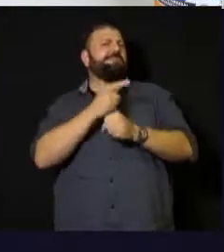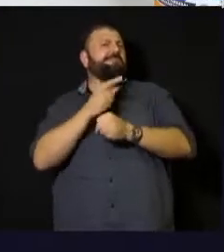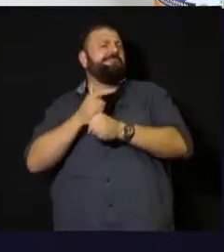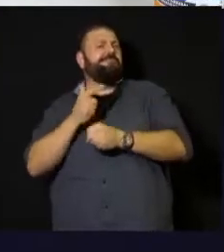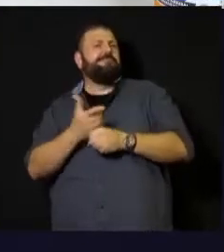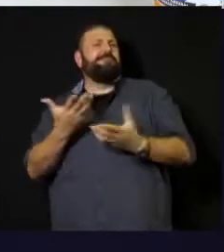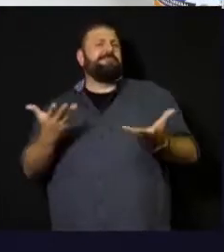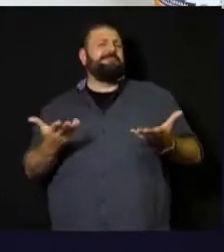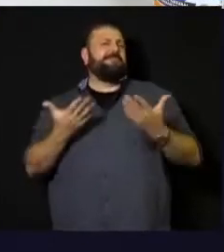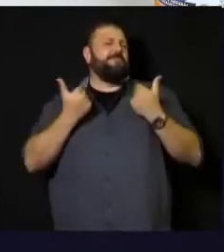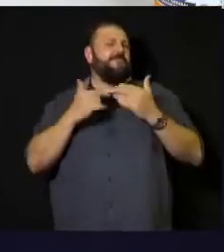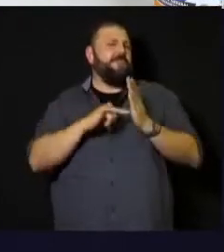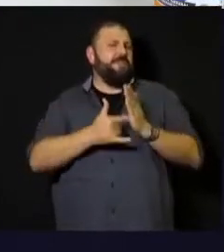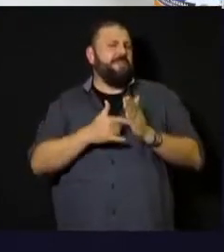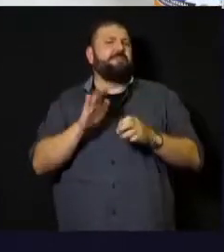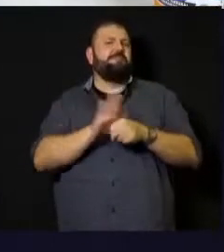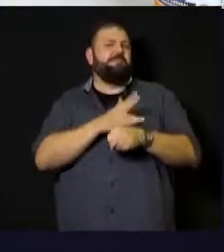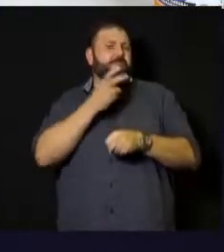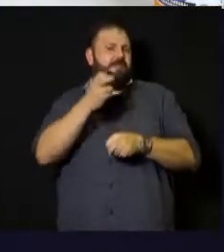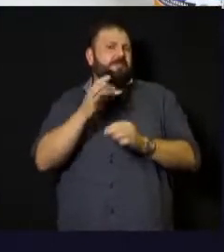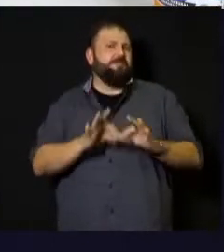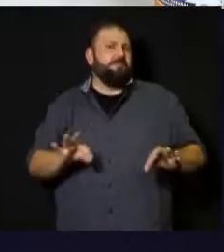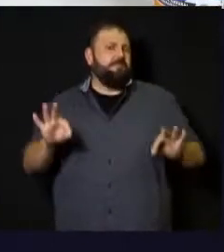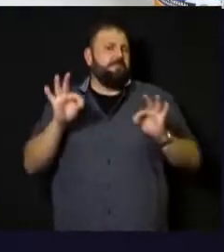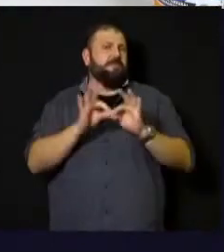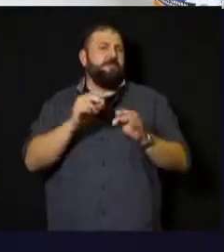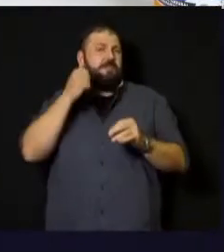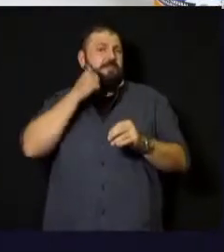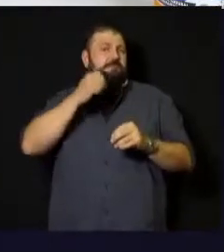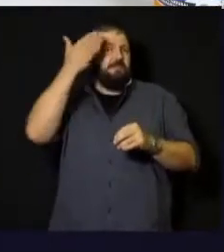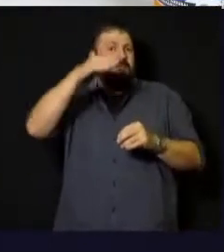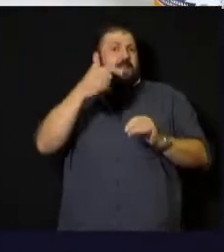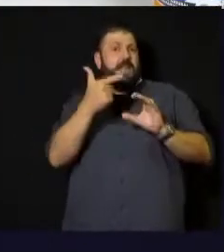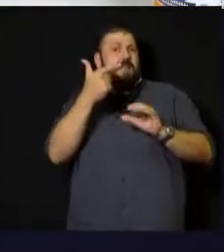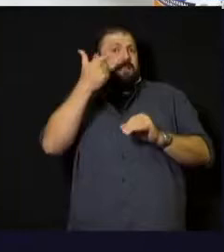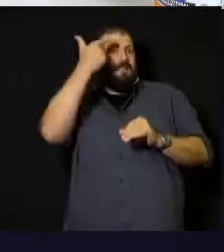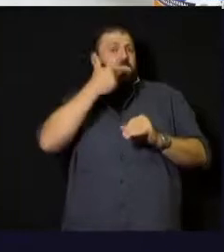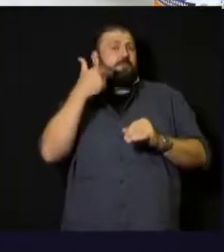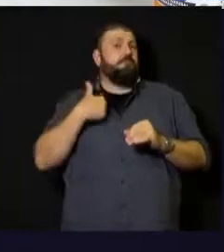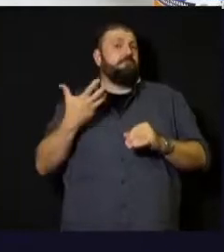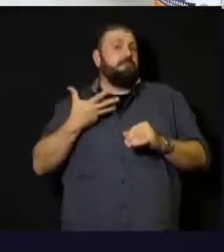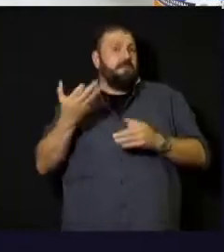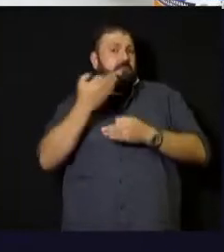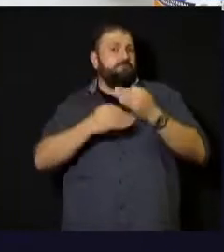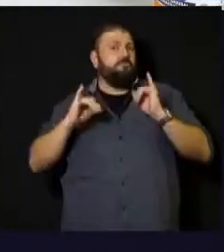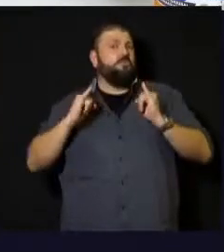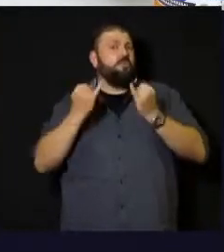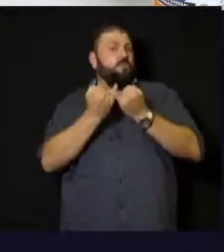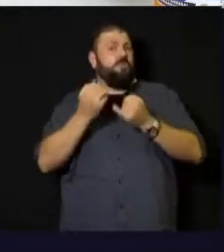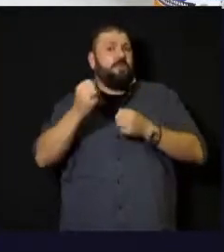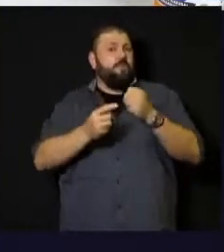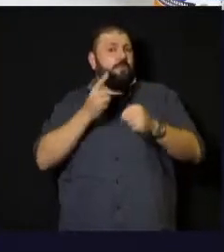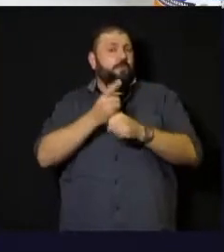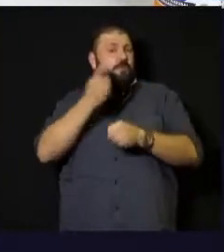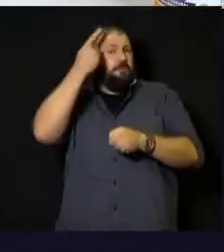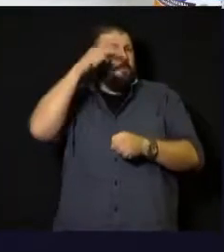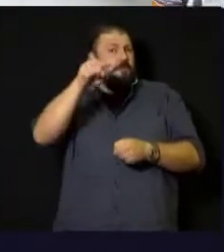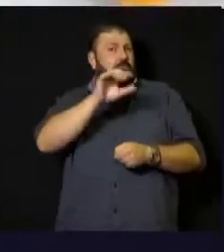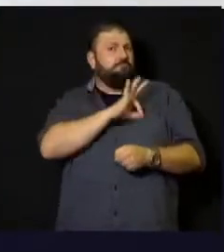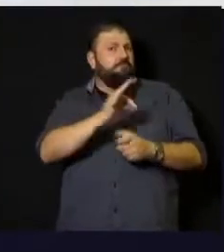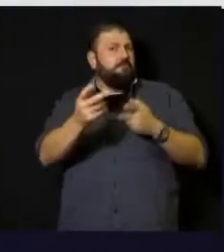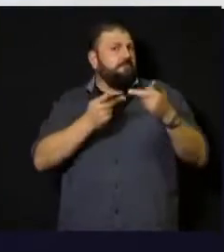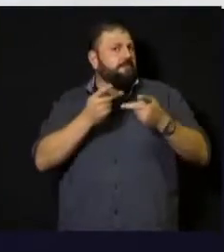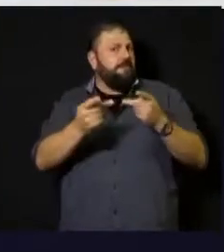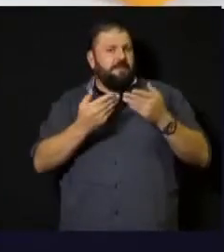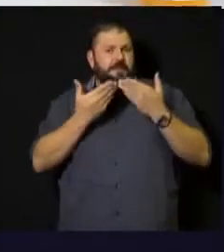before to define your schedules. So if in Tuesday on 7 p.m. you have your